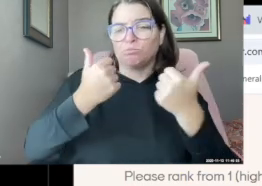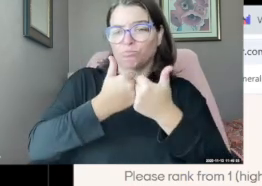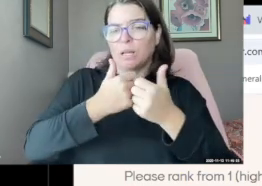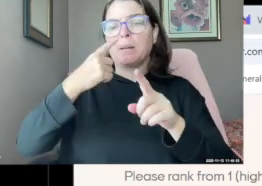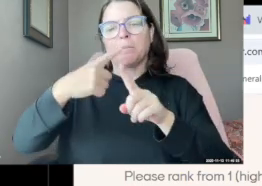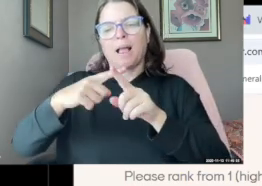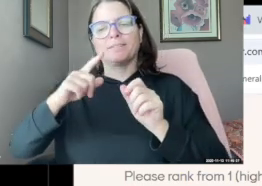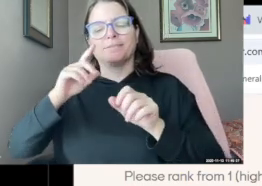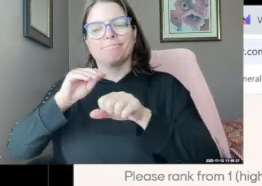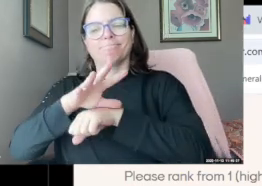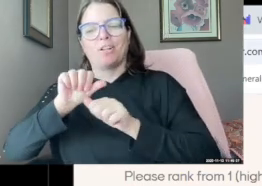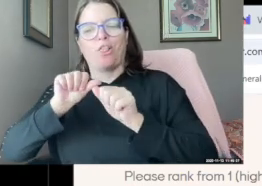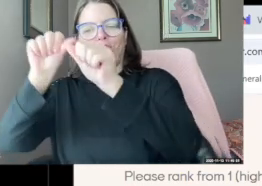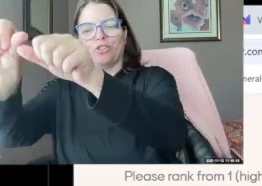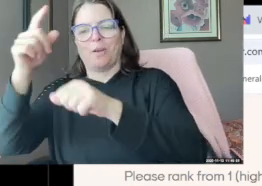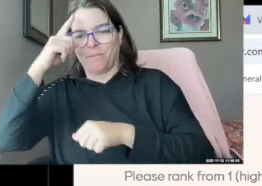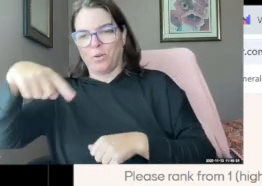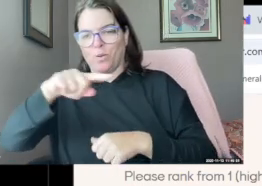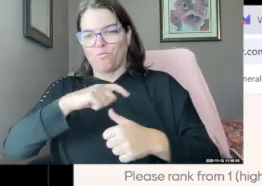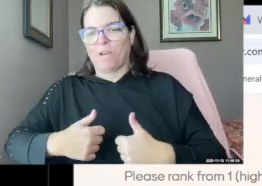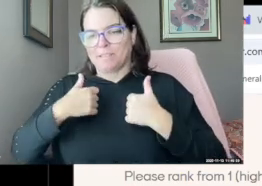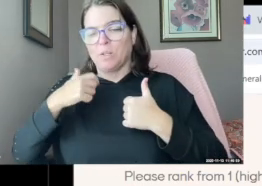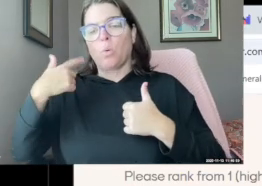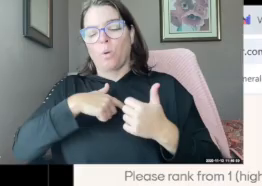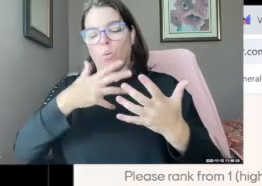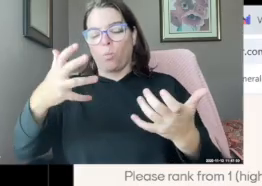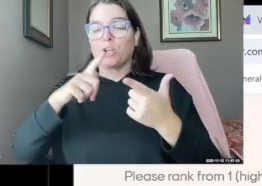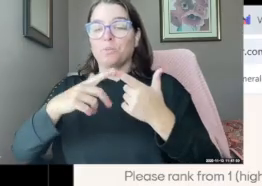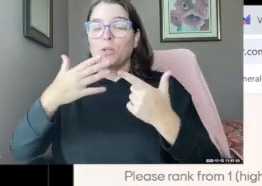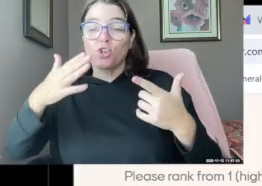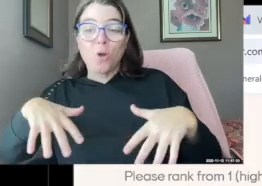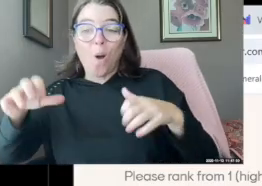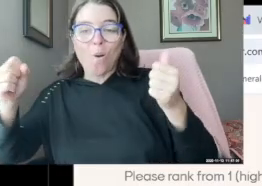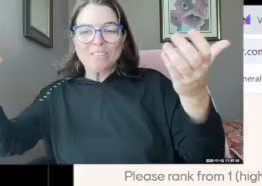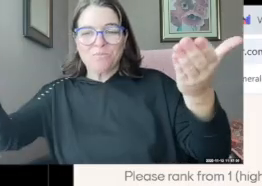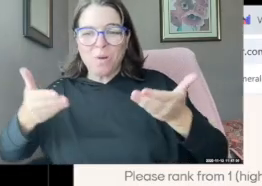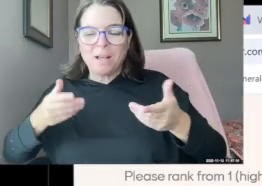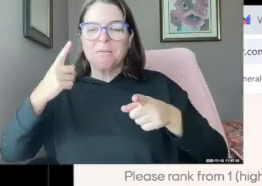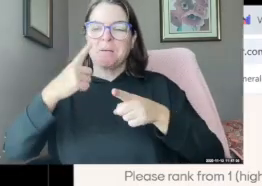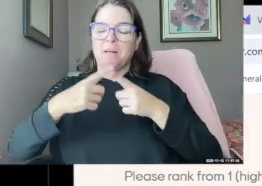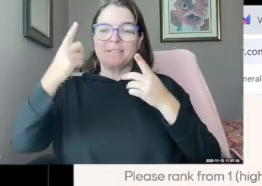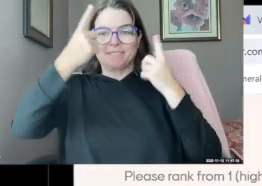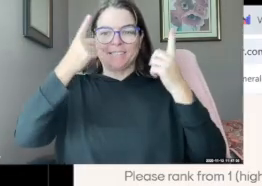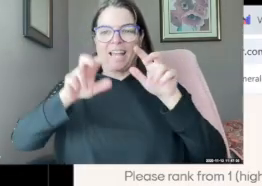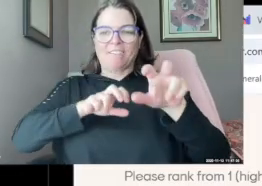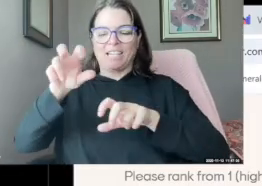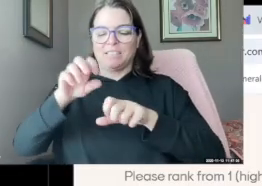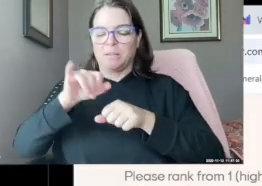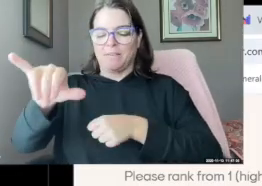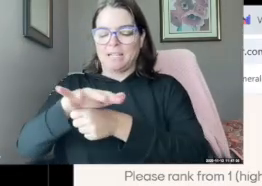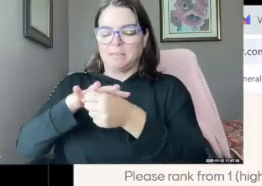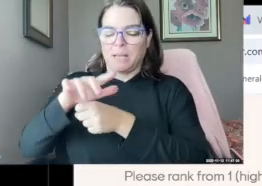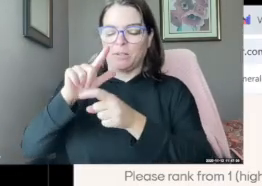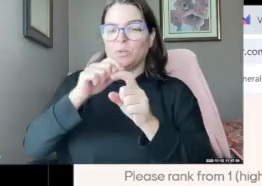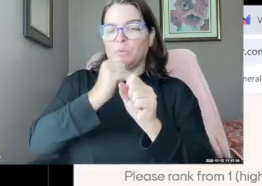be beneficial for both of those events, but also in the long term for where we need to be in our clean mobility. So given